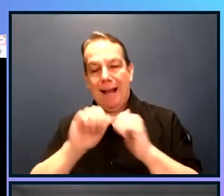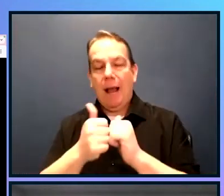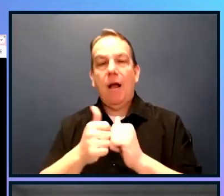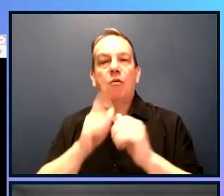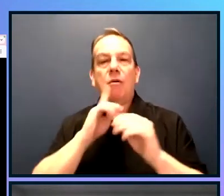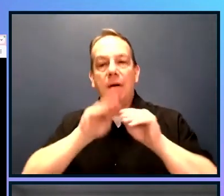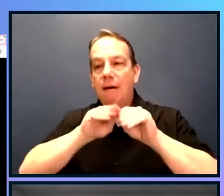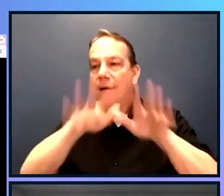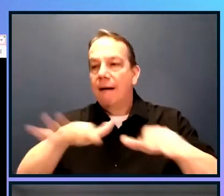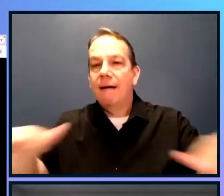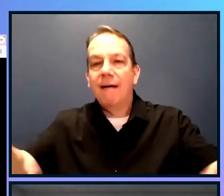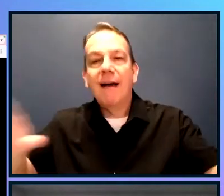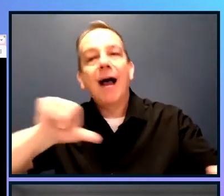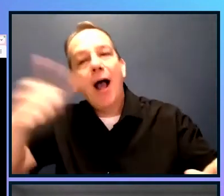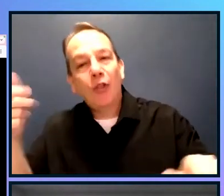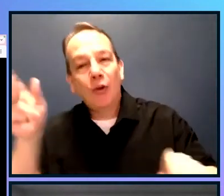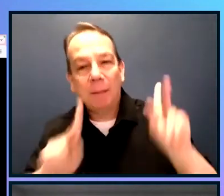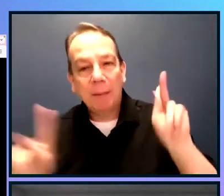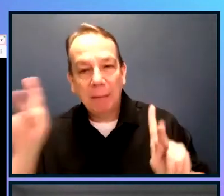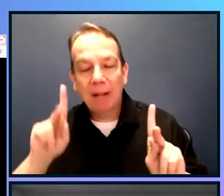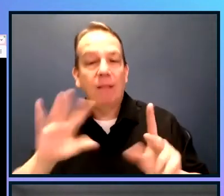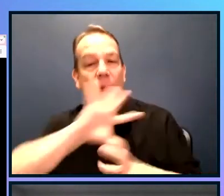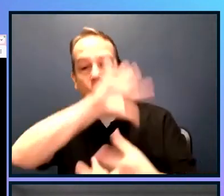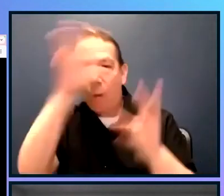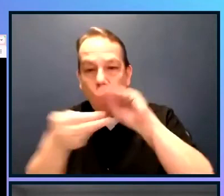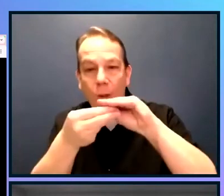ripple effect and impact the entire company.